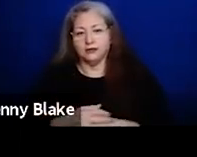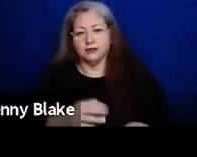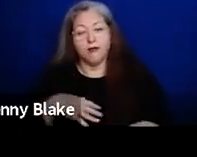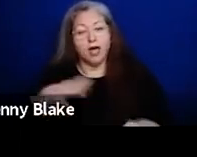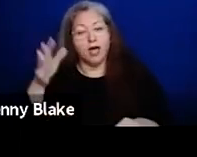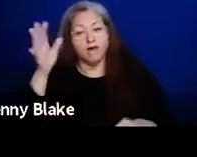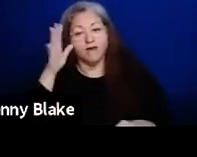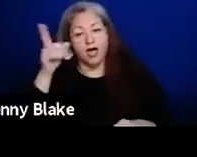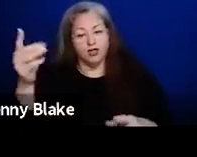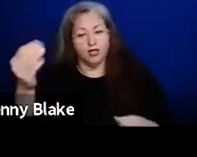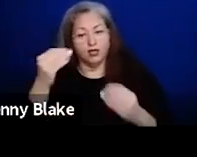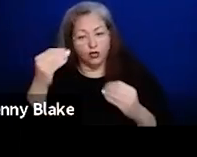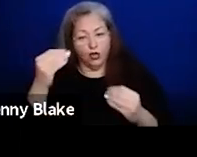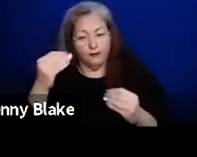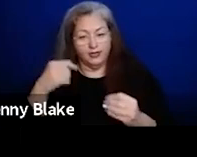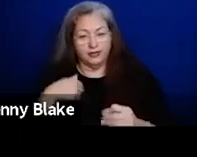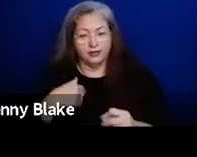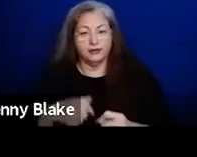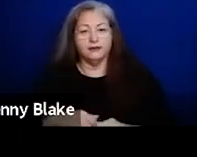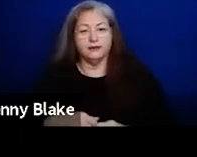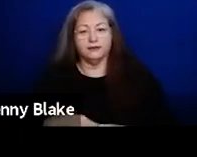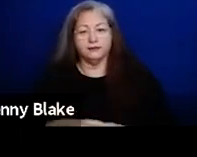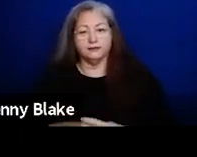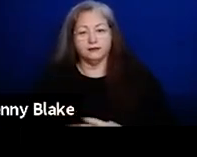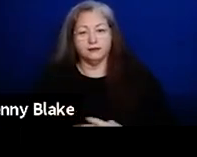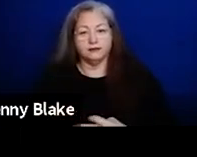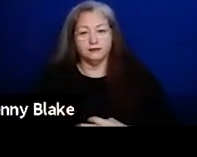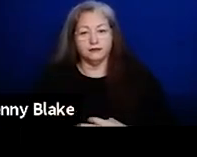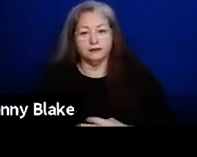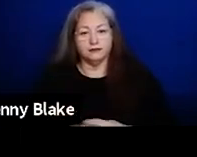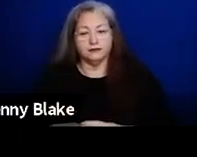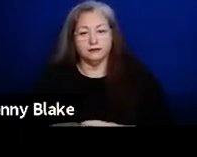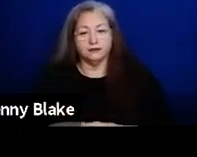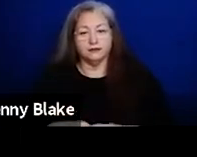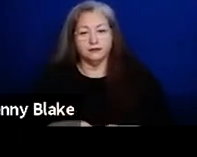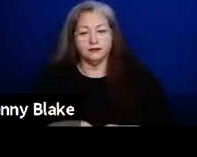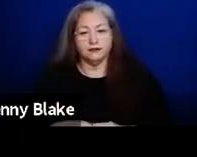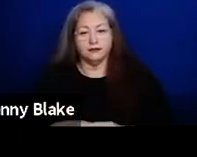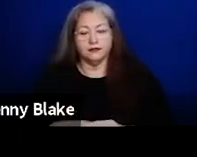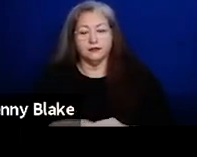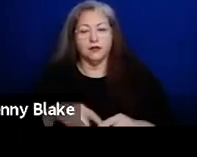had taught me he was good as anybody here.